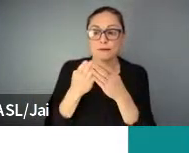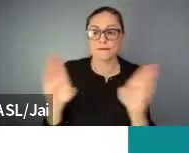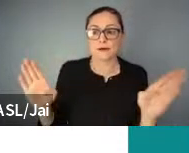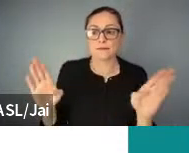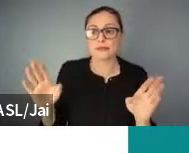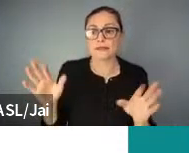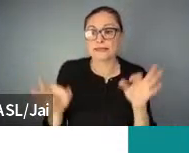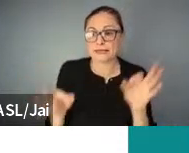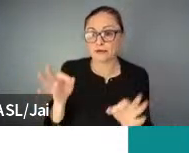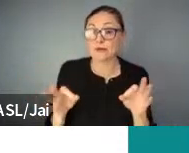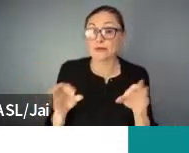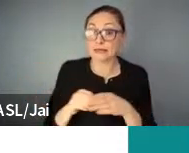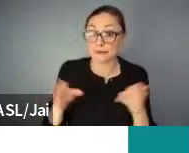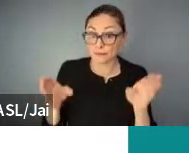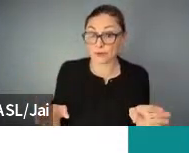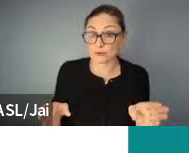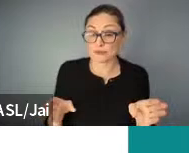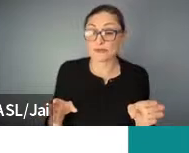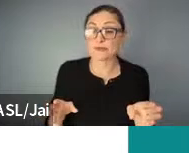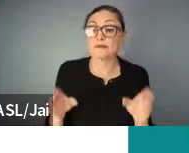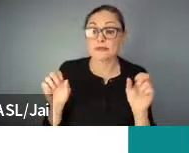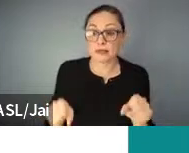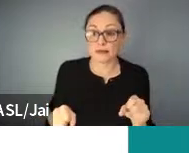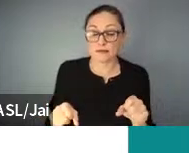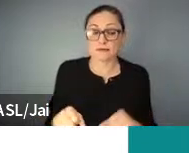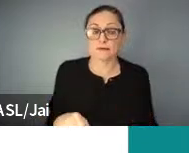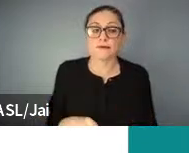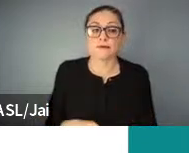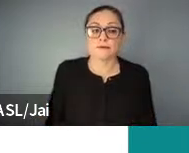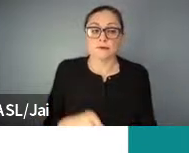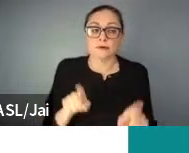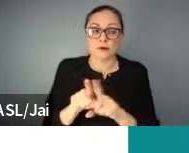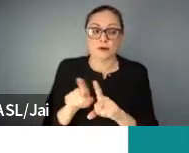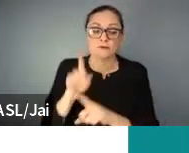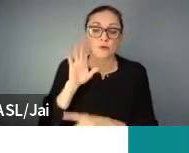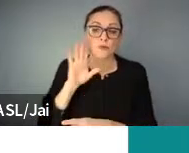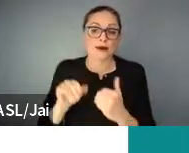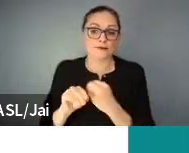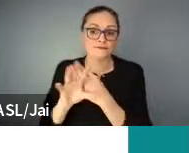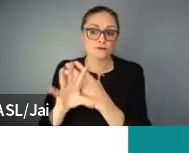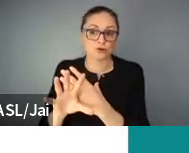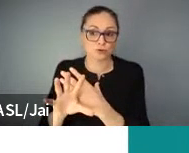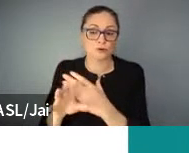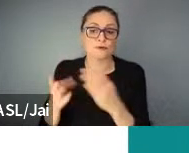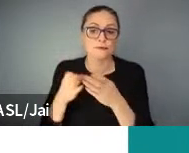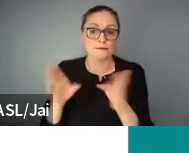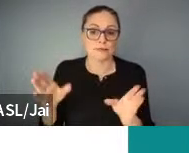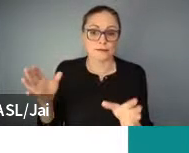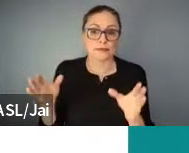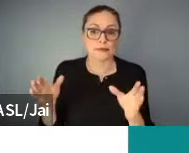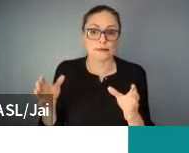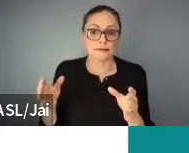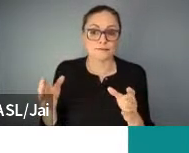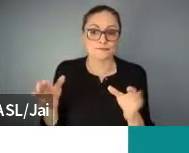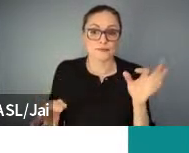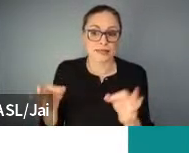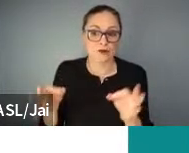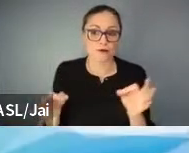person. And we will also have virtual public hearings.